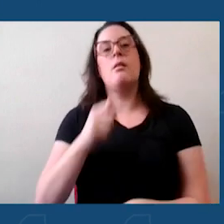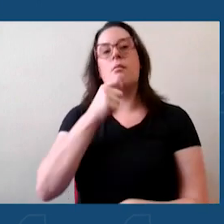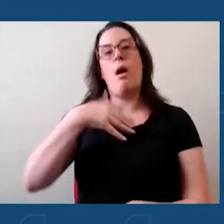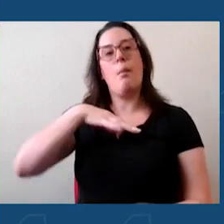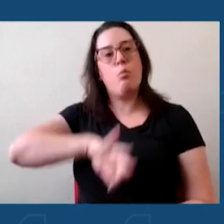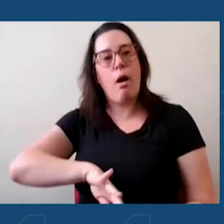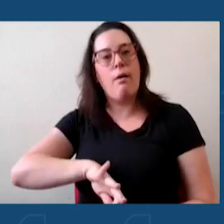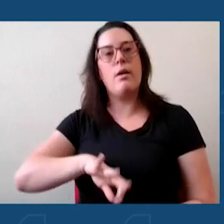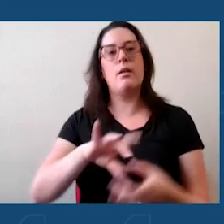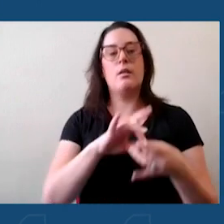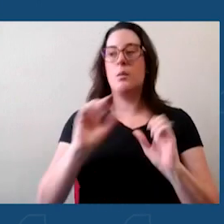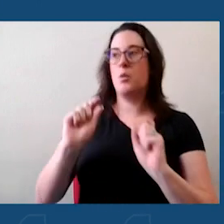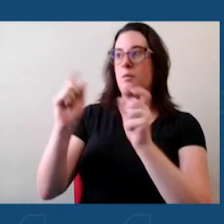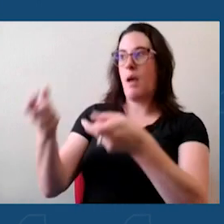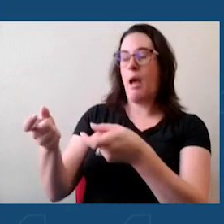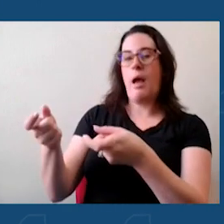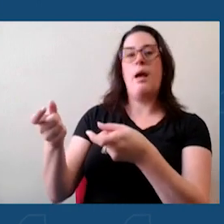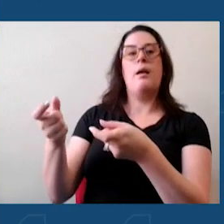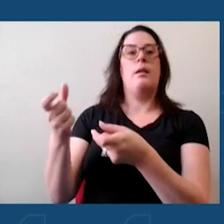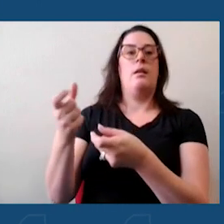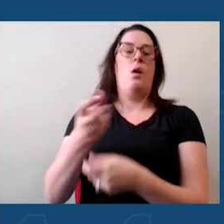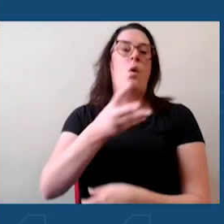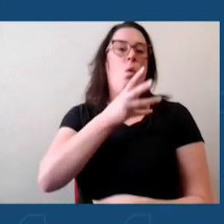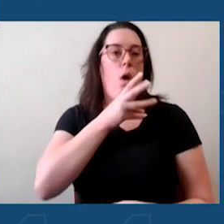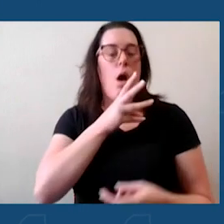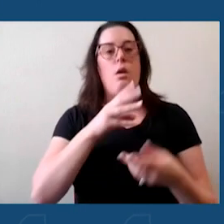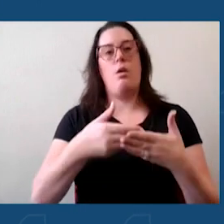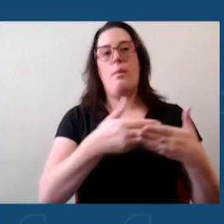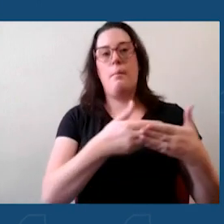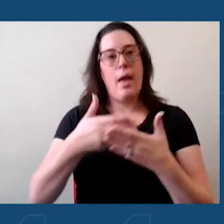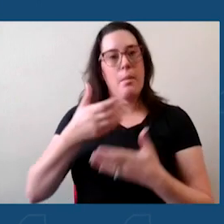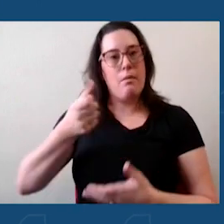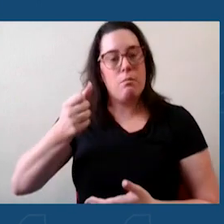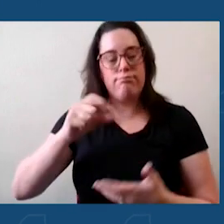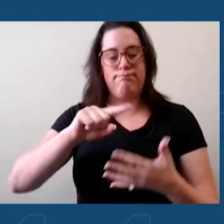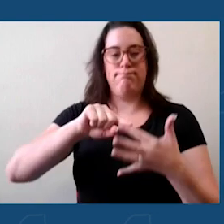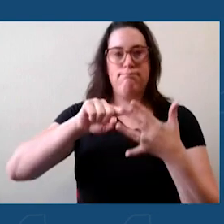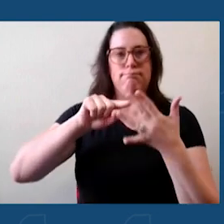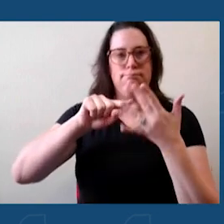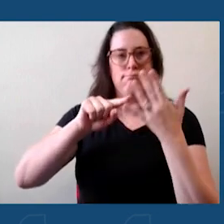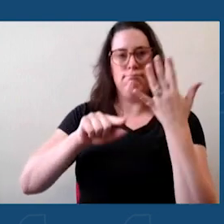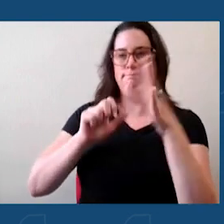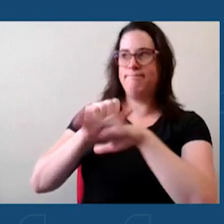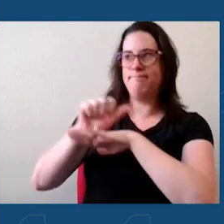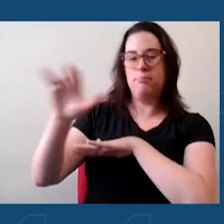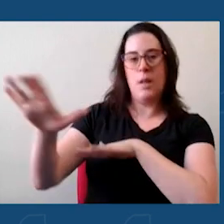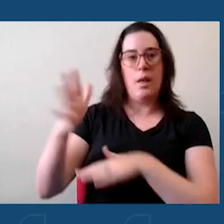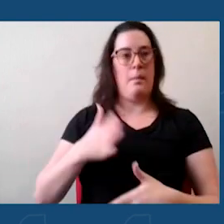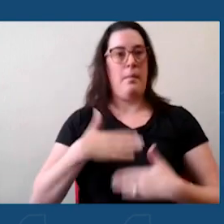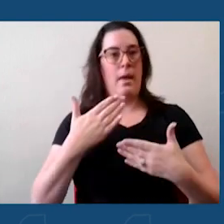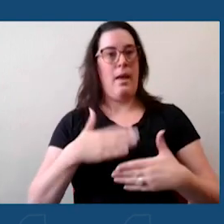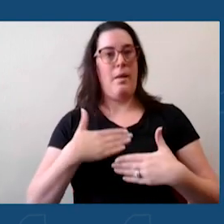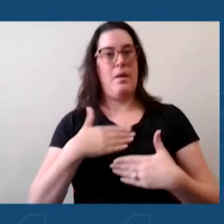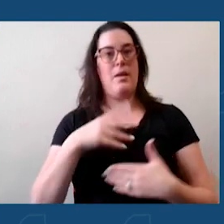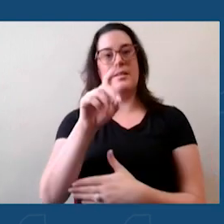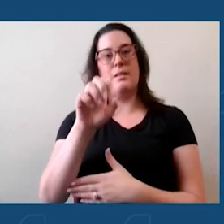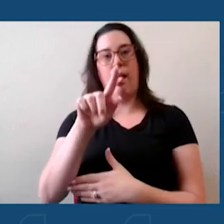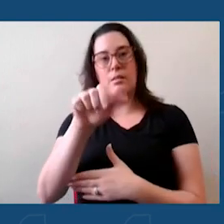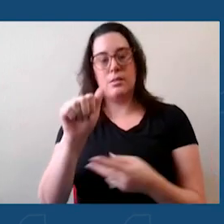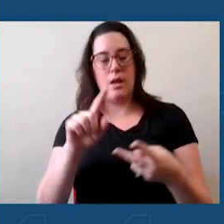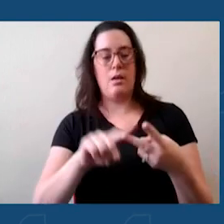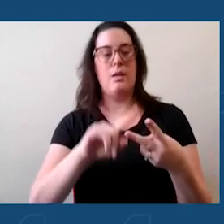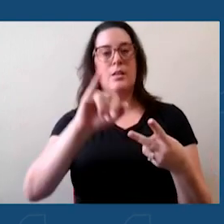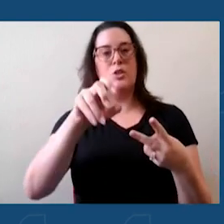of water, sanitary supplies, baby formula. And I'm pleased to say thus far, Delta, JetBlue, Coca-Cola have pledged